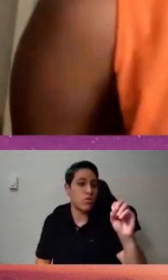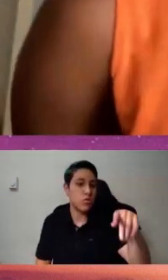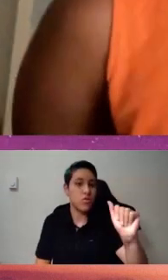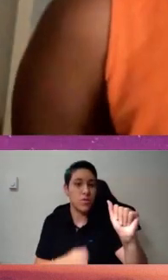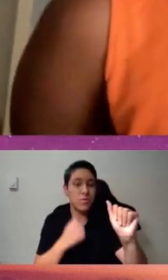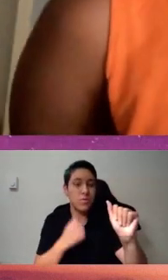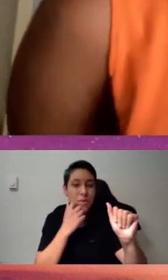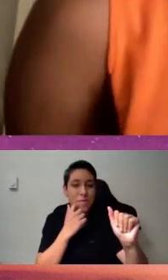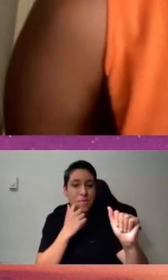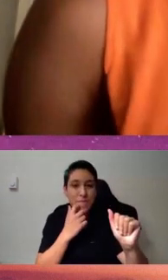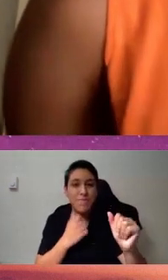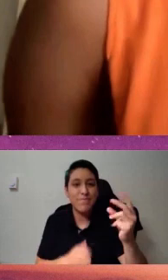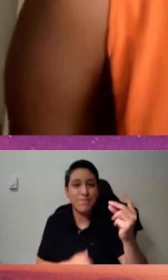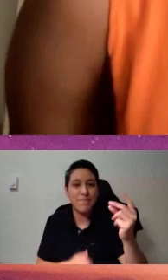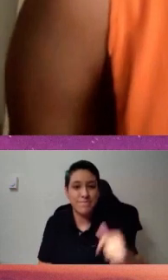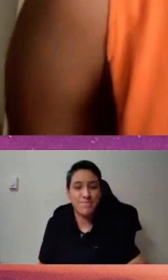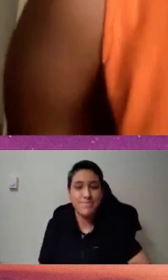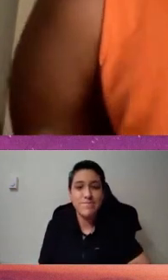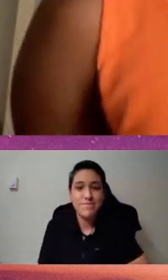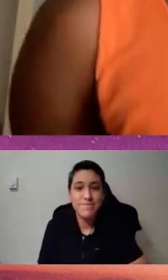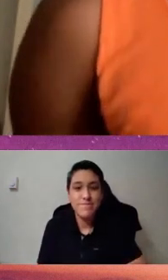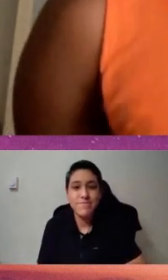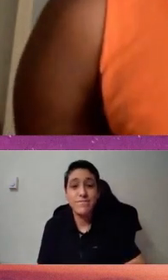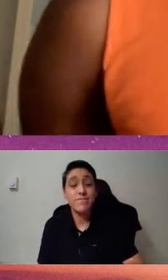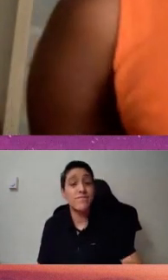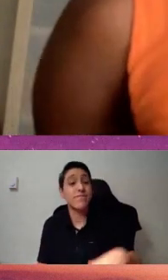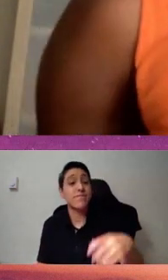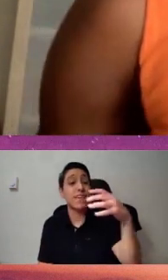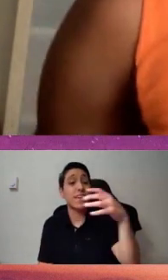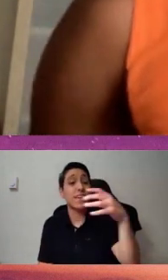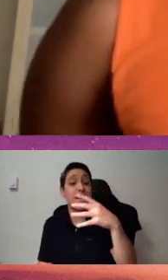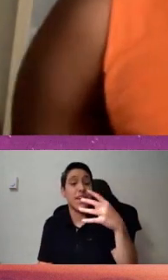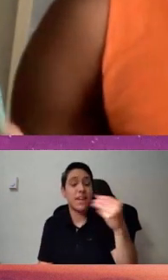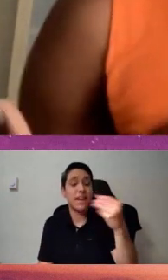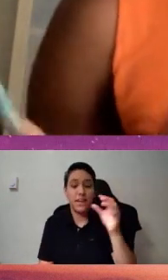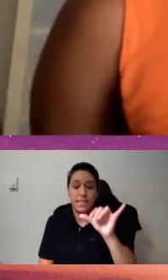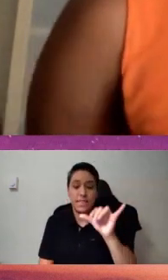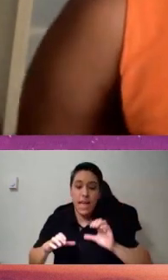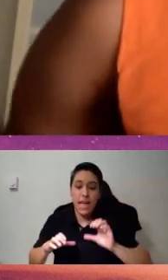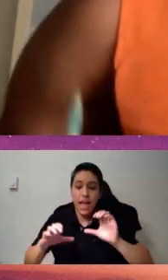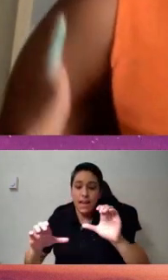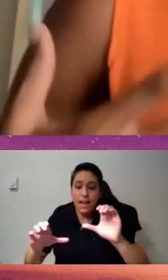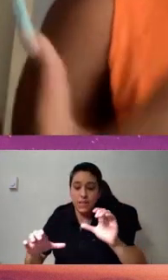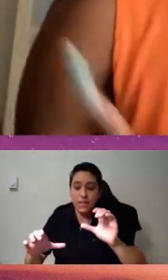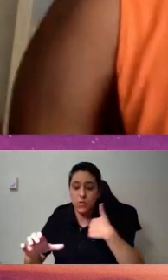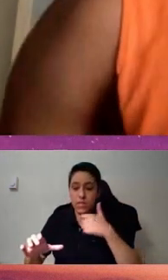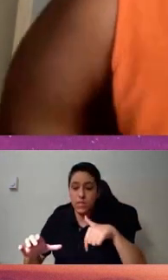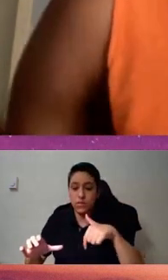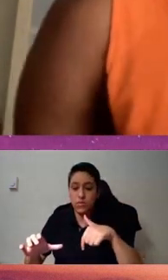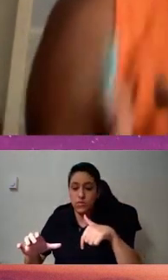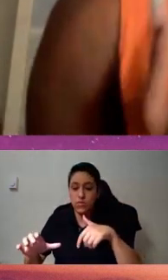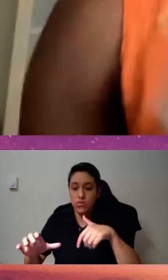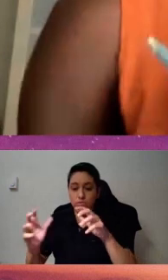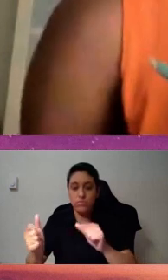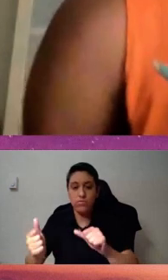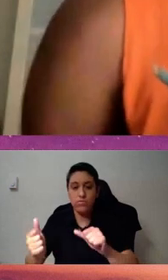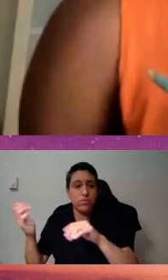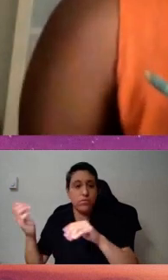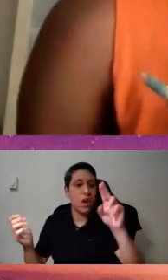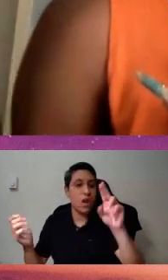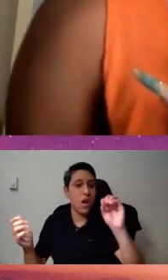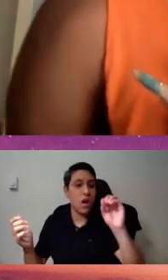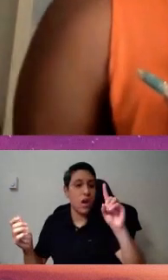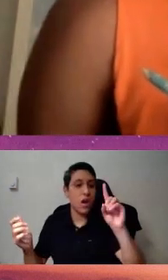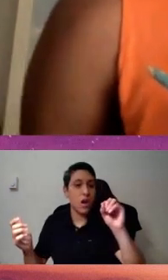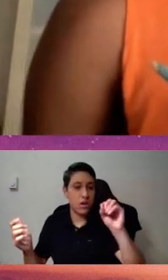And just, you know, it's the act of undoing, you know, it's pouring into